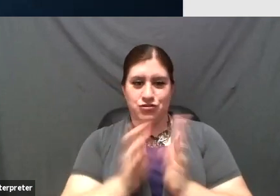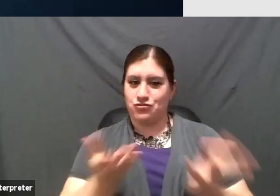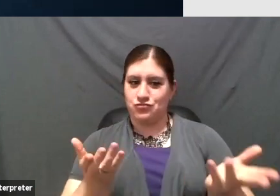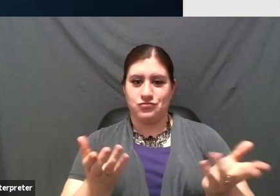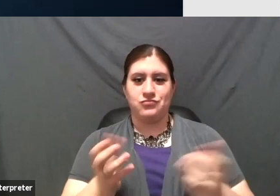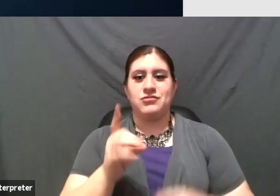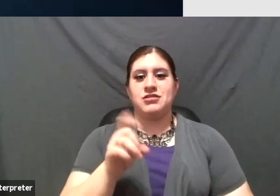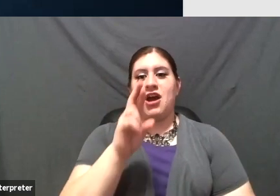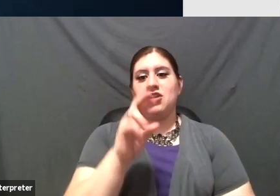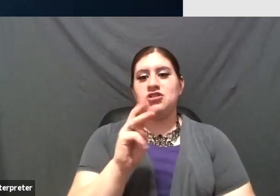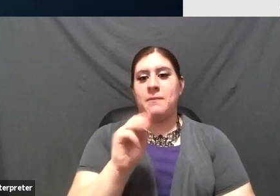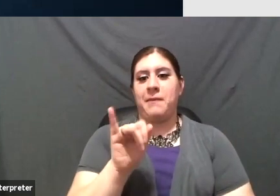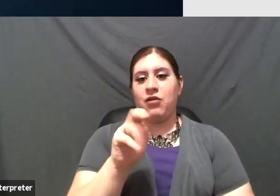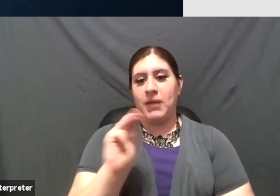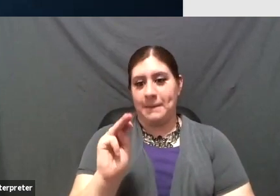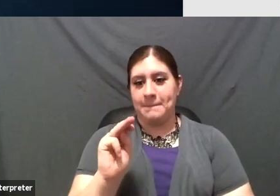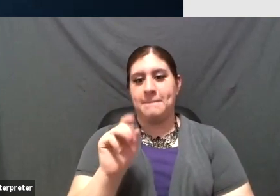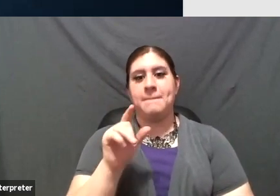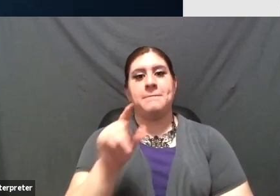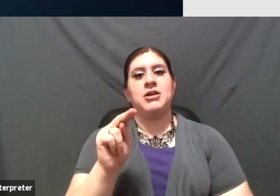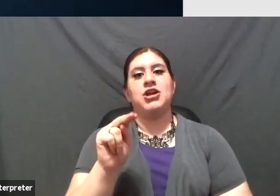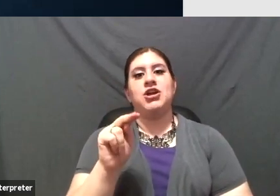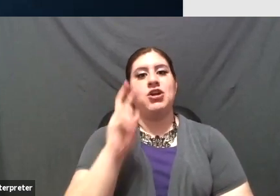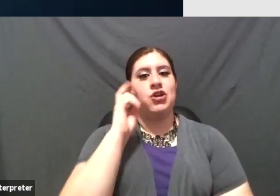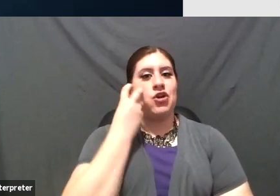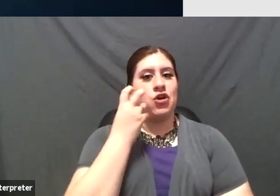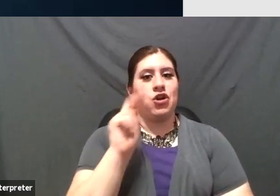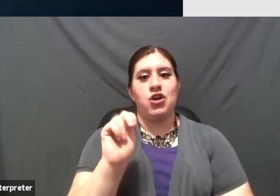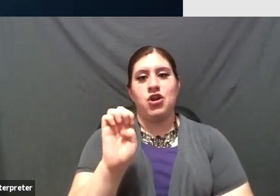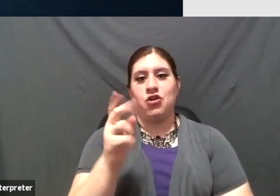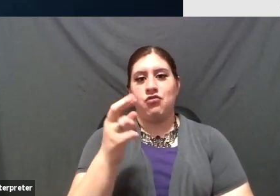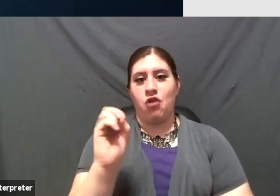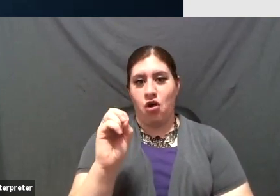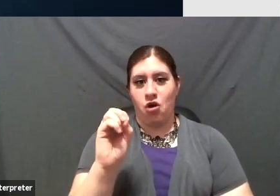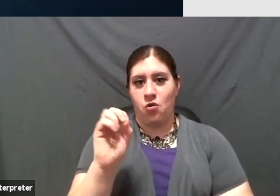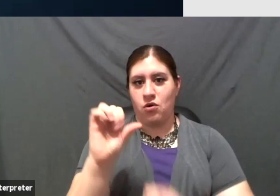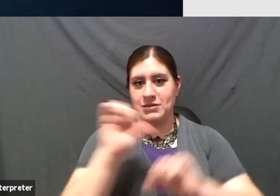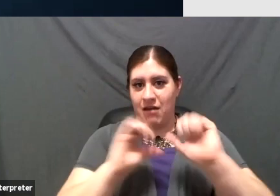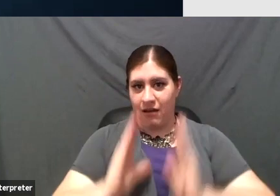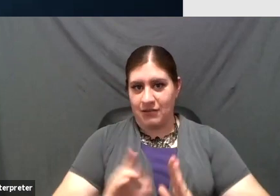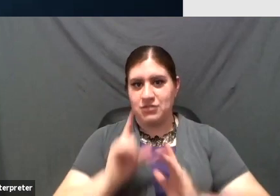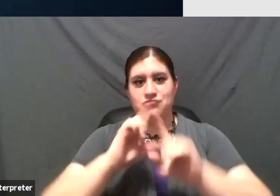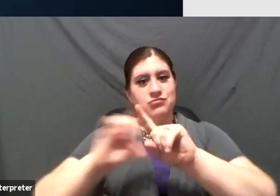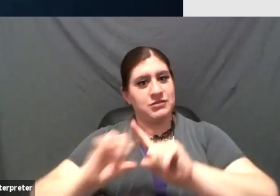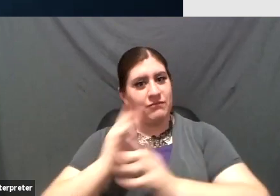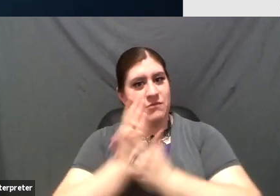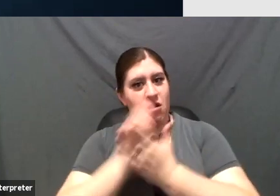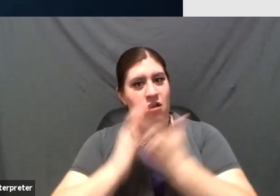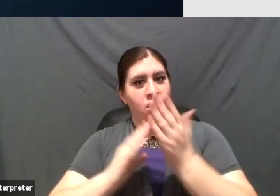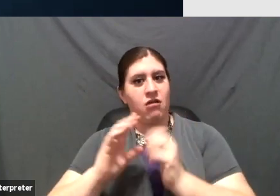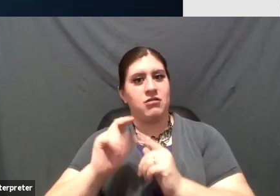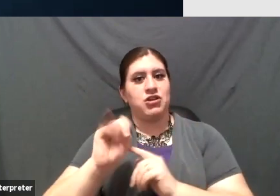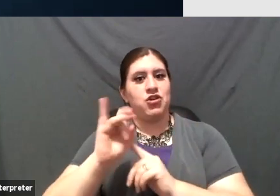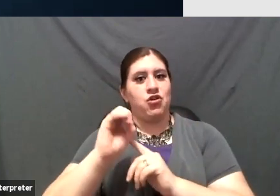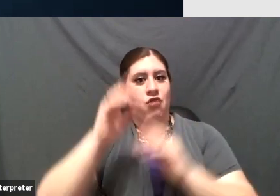Dr. Marian Basefi is a neuroscientist. She does research on various aspects of